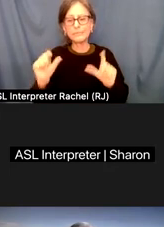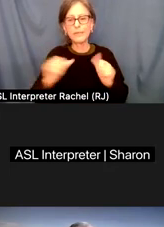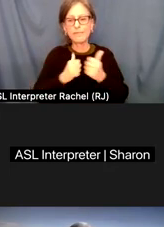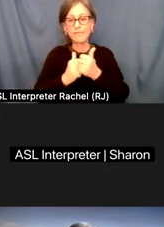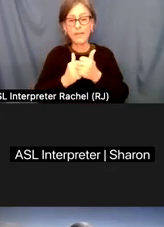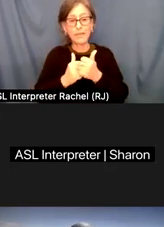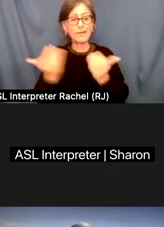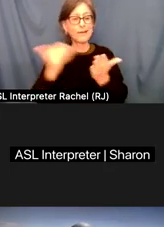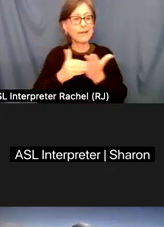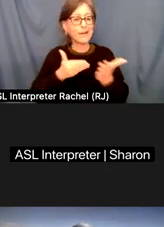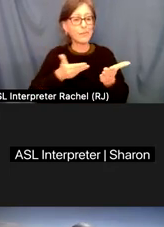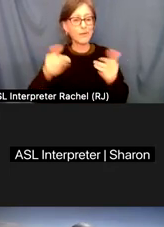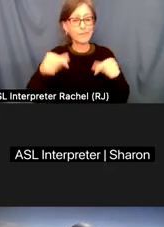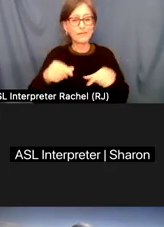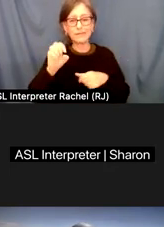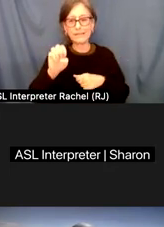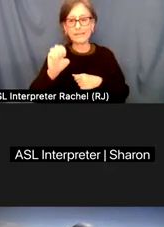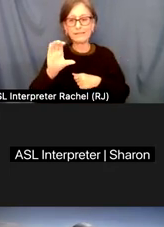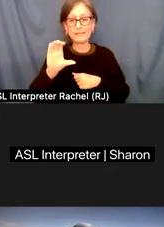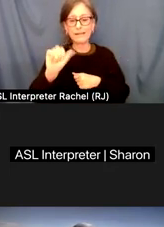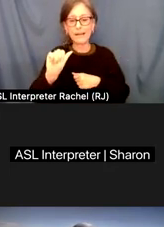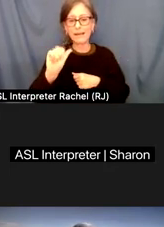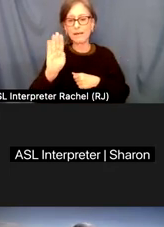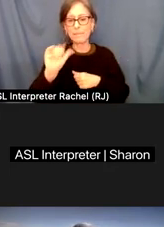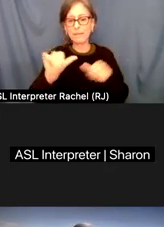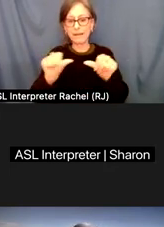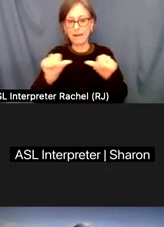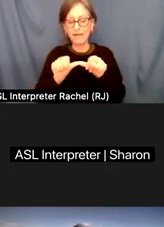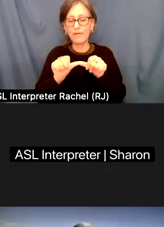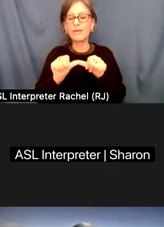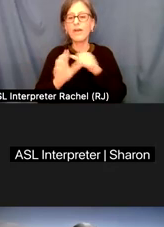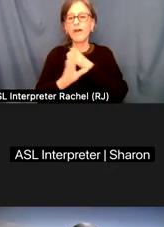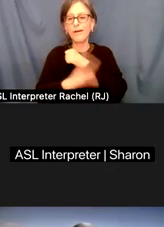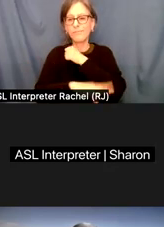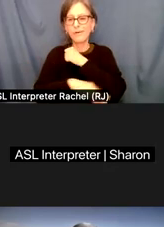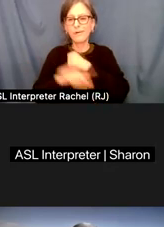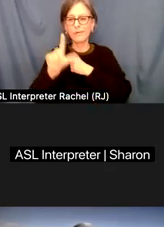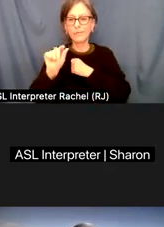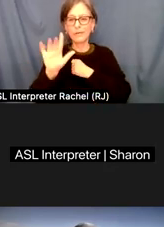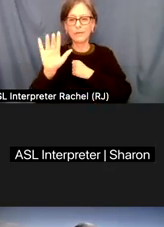And welcome to the ECA Bay Area Fall 2025 online workshop.